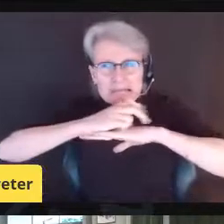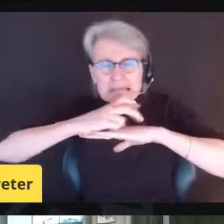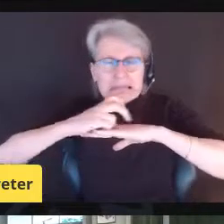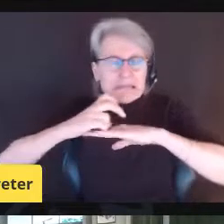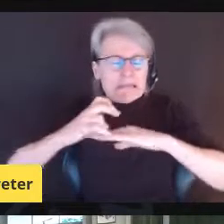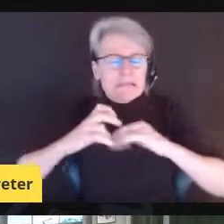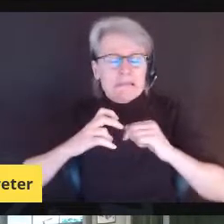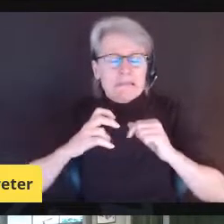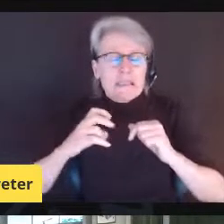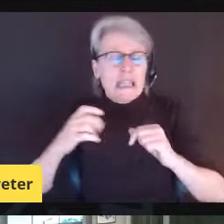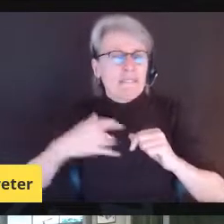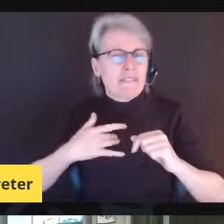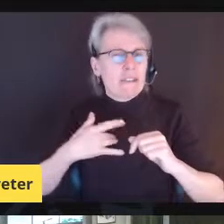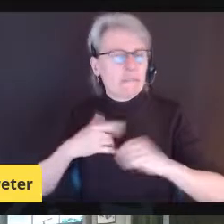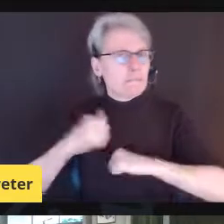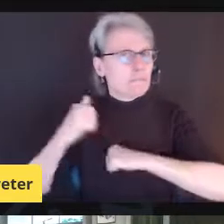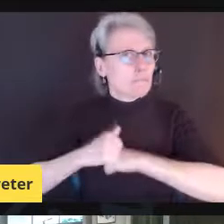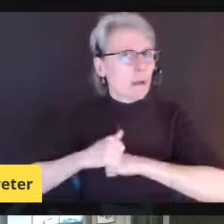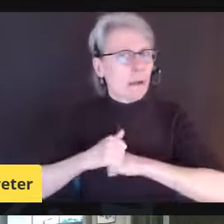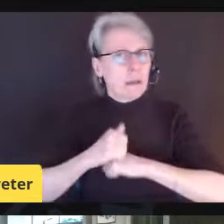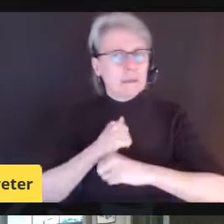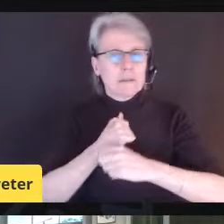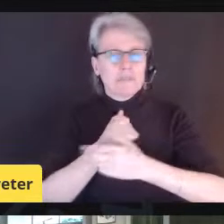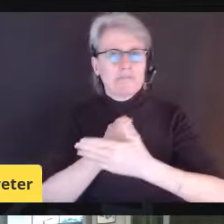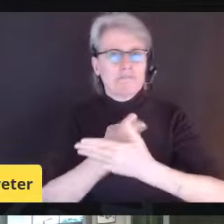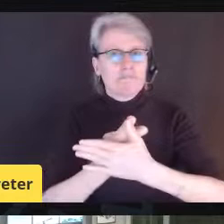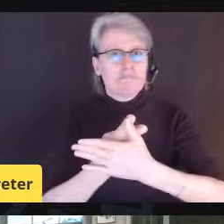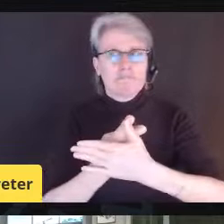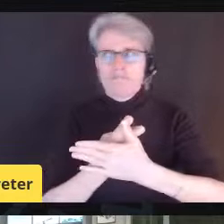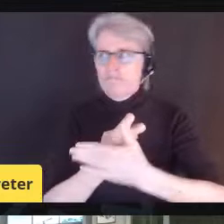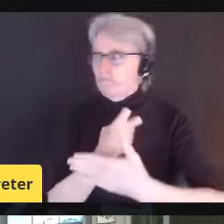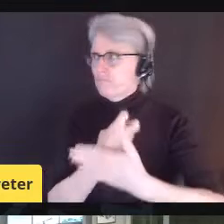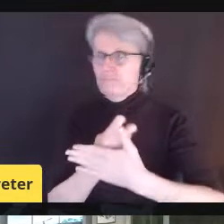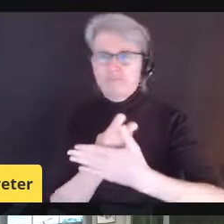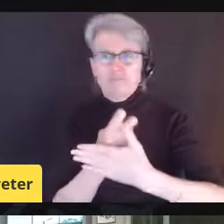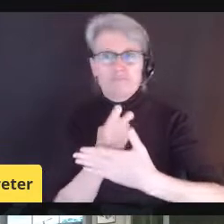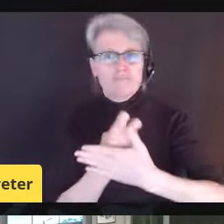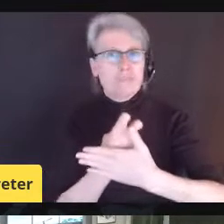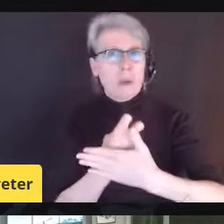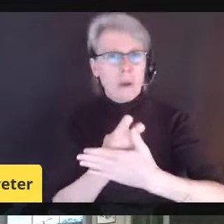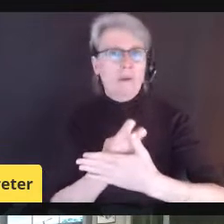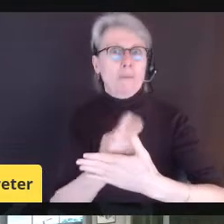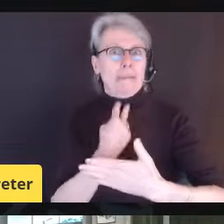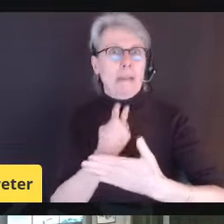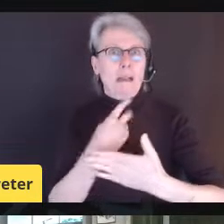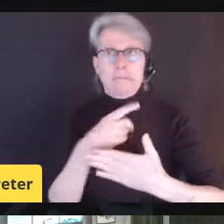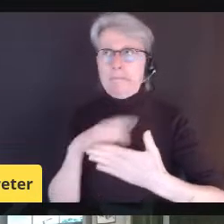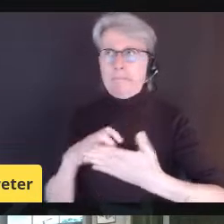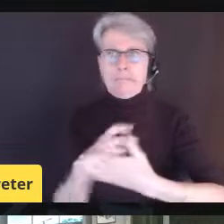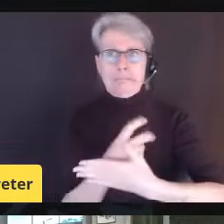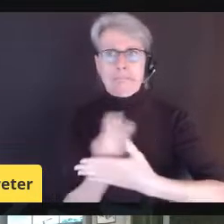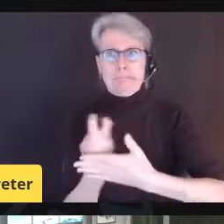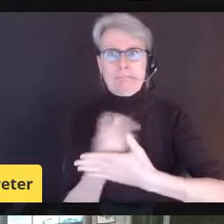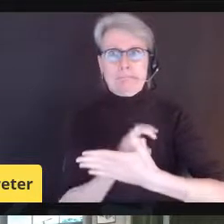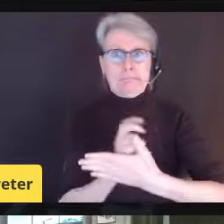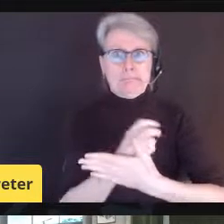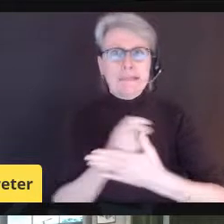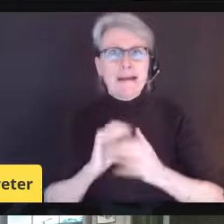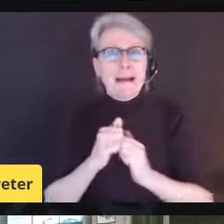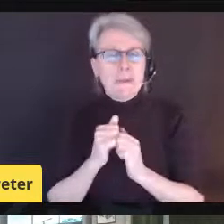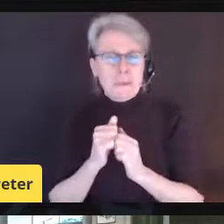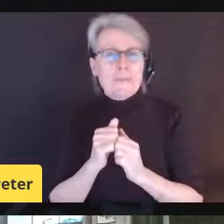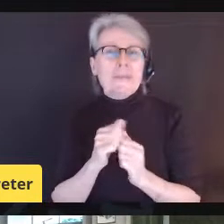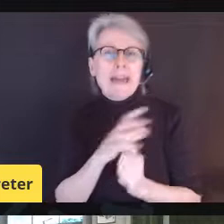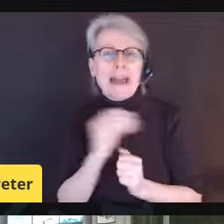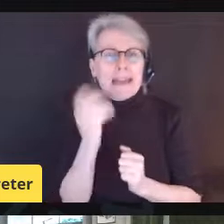rock, and I'm like, oh my gosh, I think I'm stuck. And so that was pretty spooky. And then also seeing some spooky